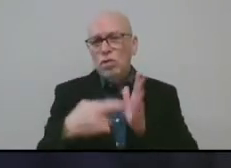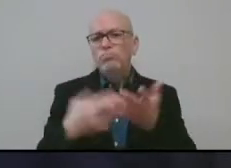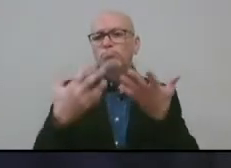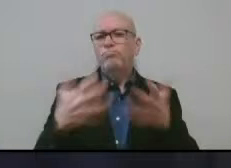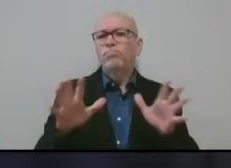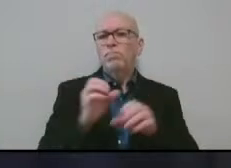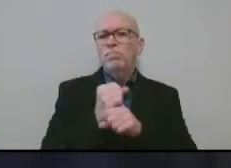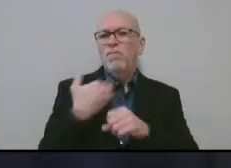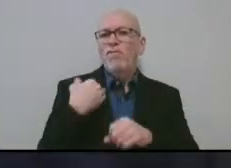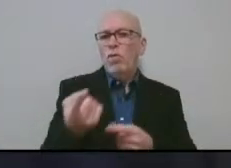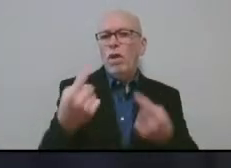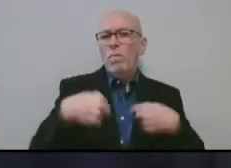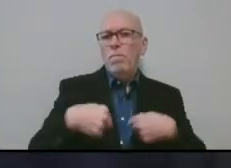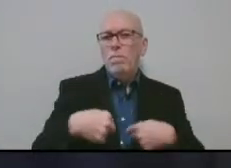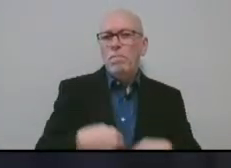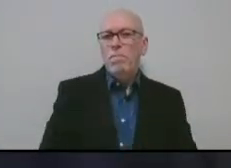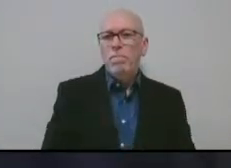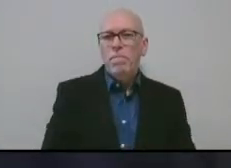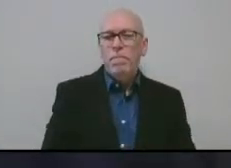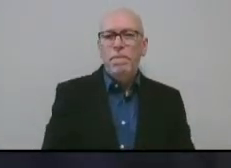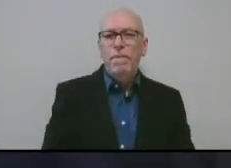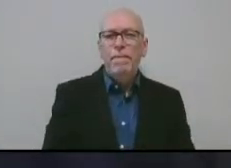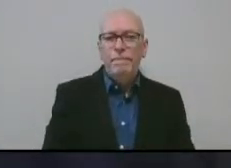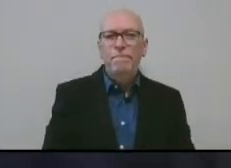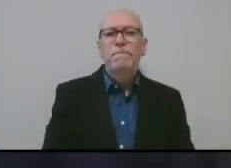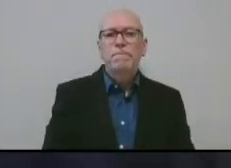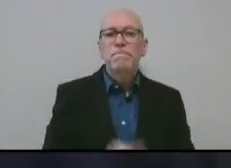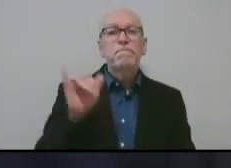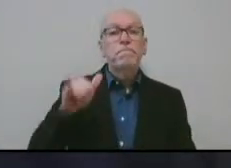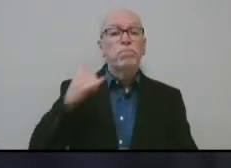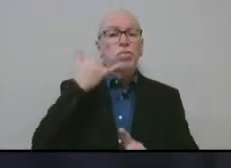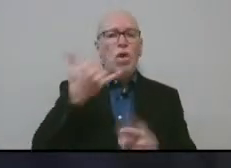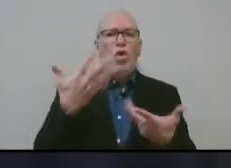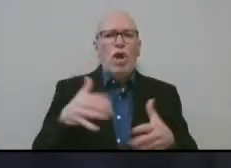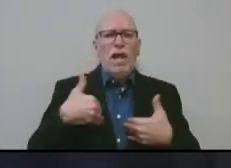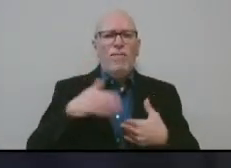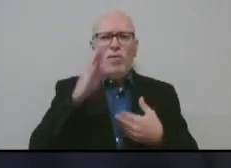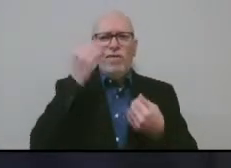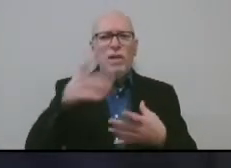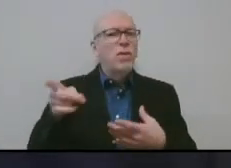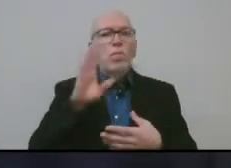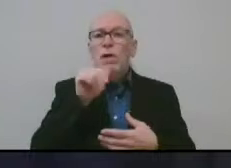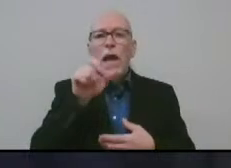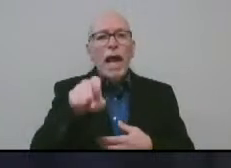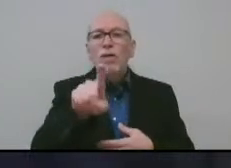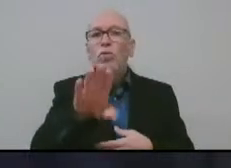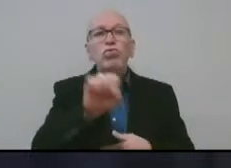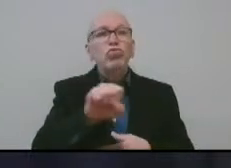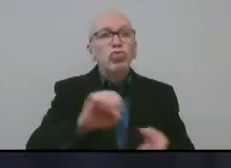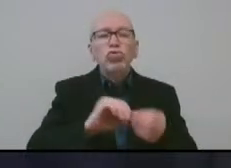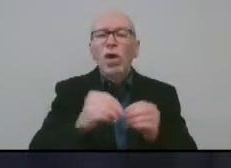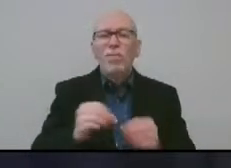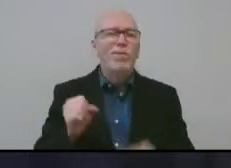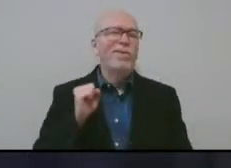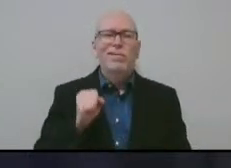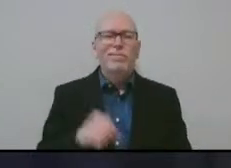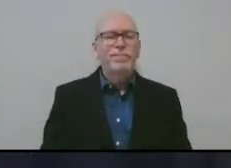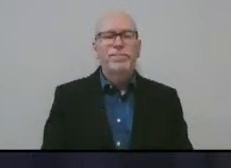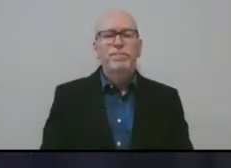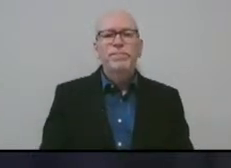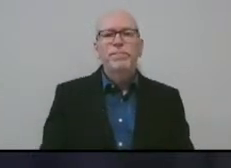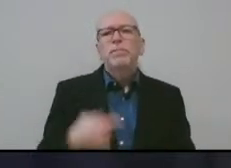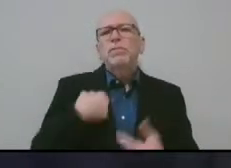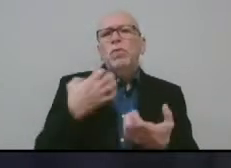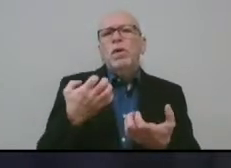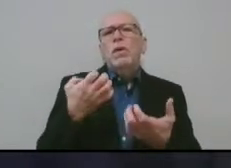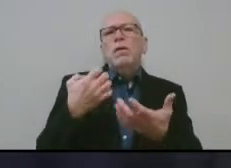they arrive. These callers will already have your information and will not be asking for Social Security number. Finally, I want to talk